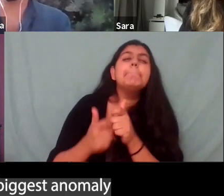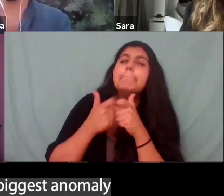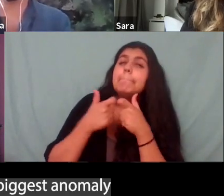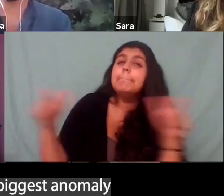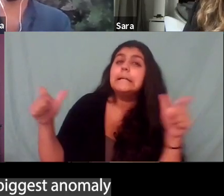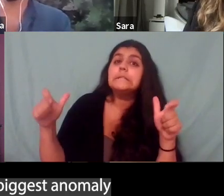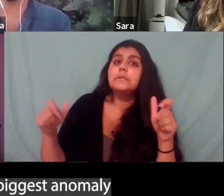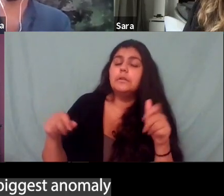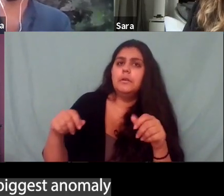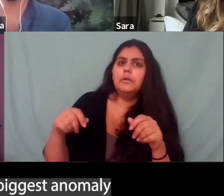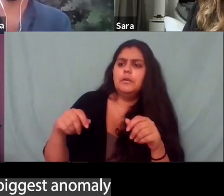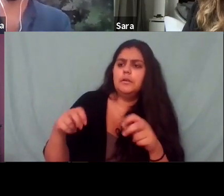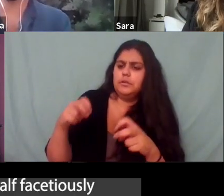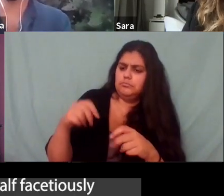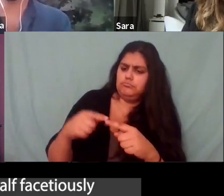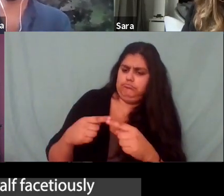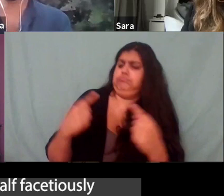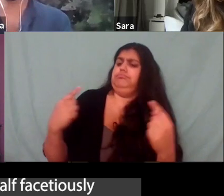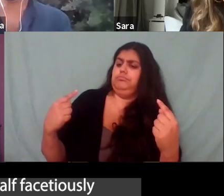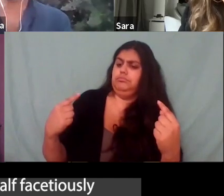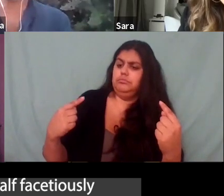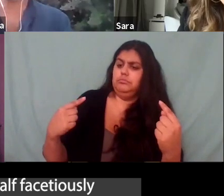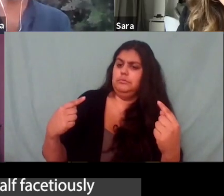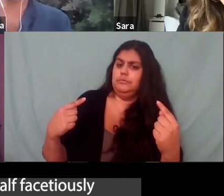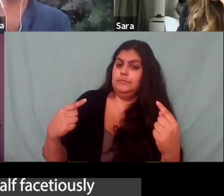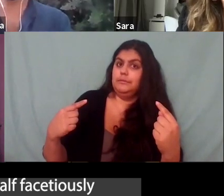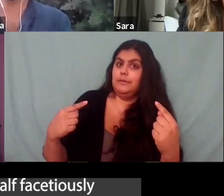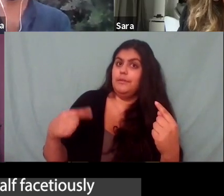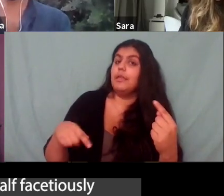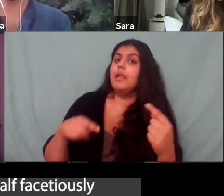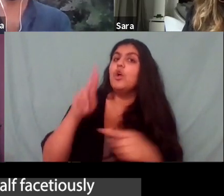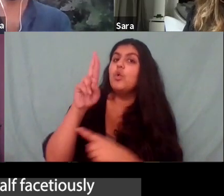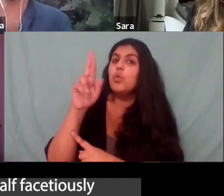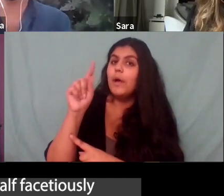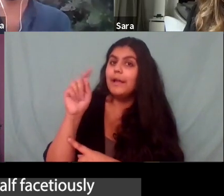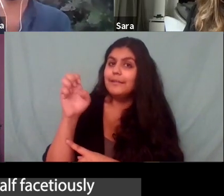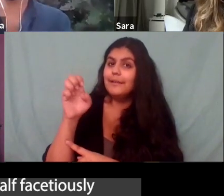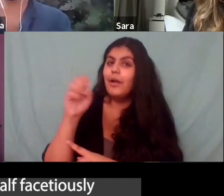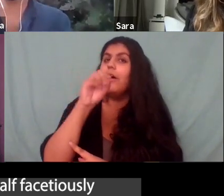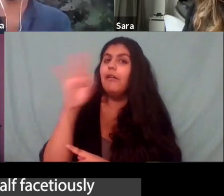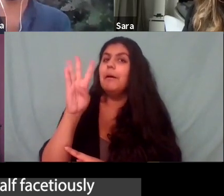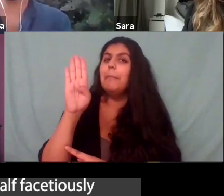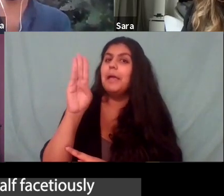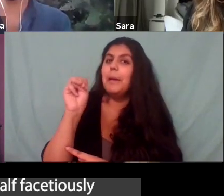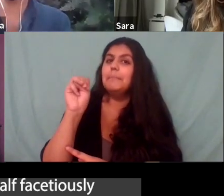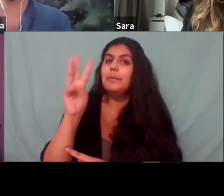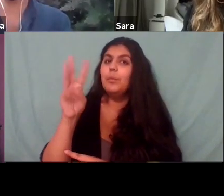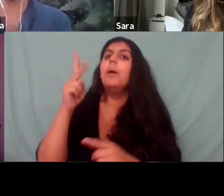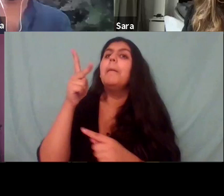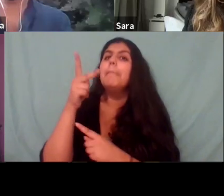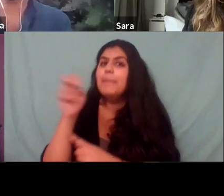the biggest anomaly should have been, and it was half facetiously, the rate of BMWs per capita in